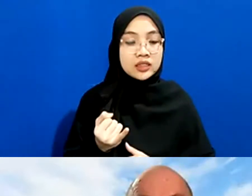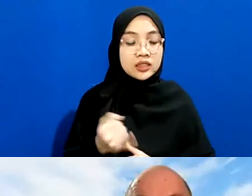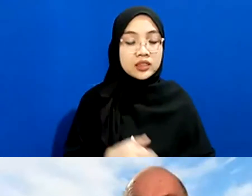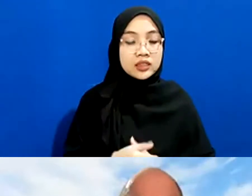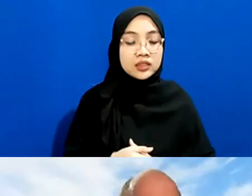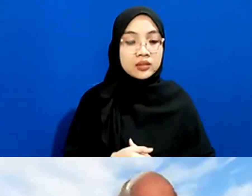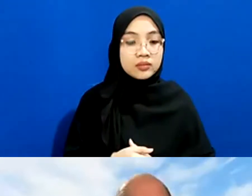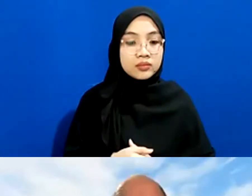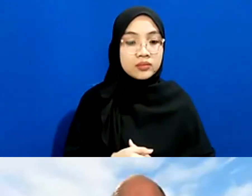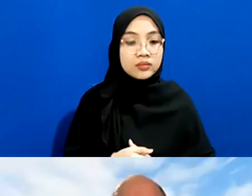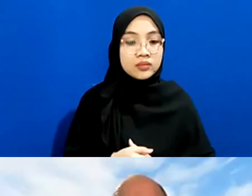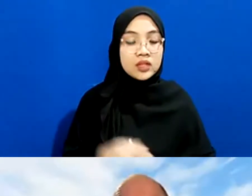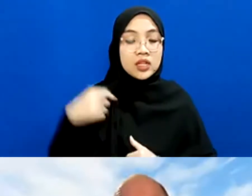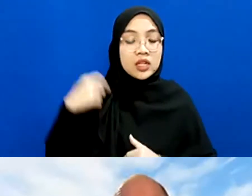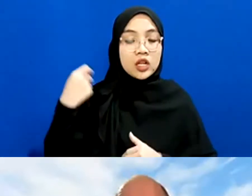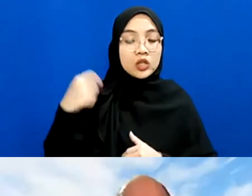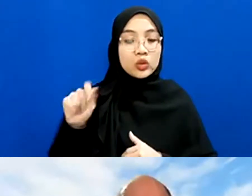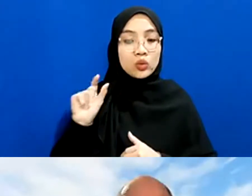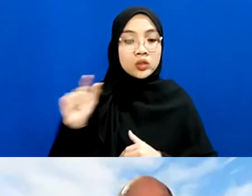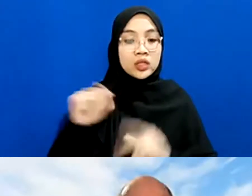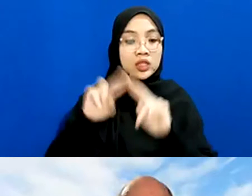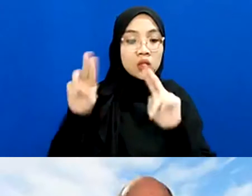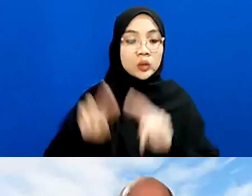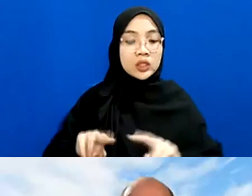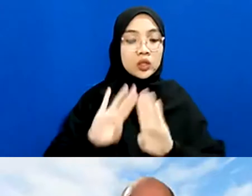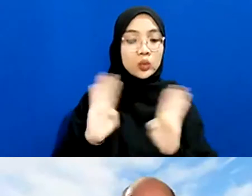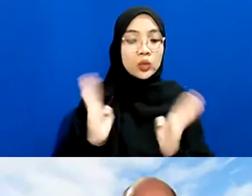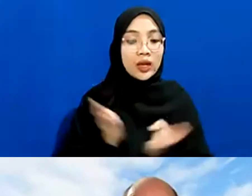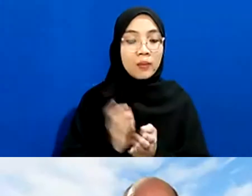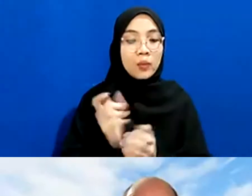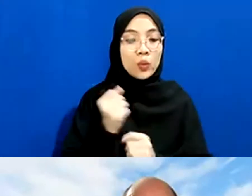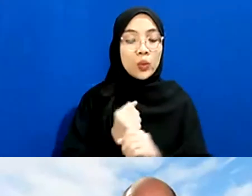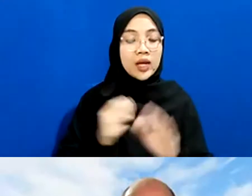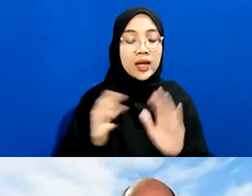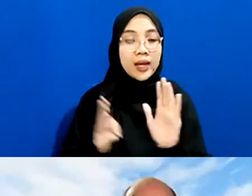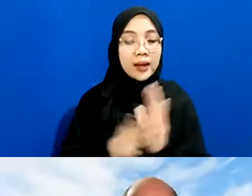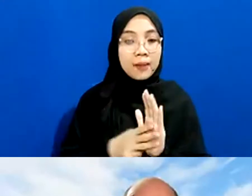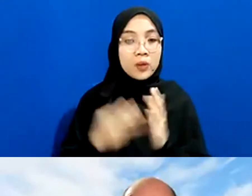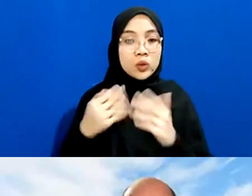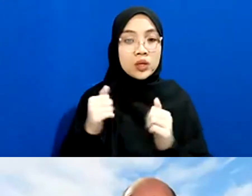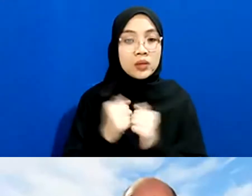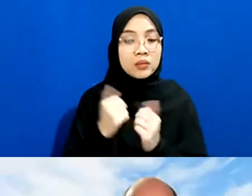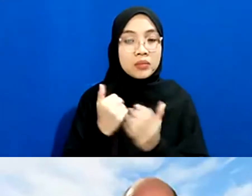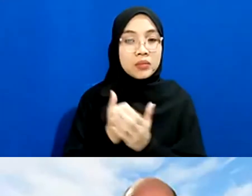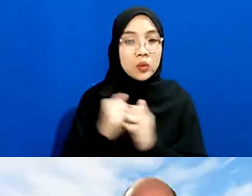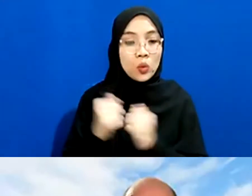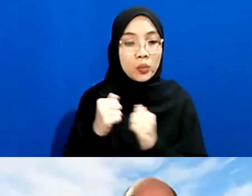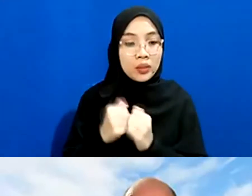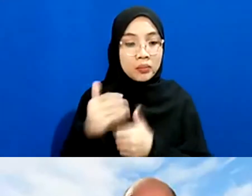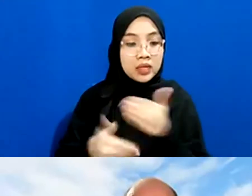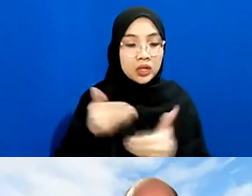Office of International Affairs of Universitas Gadjah Mada has been consistently supporting us